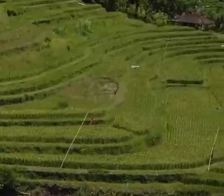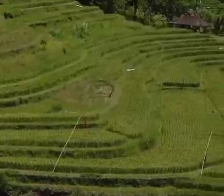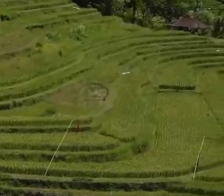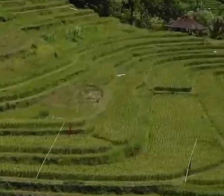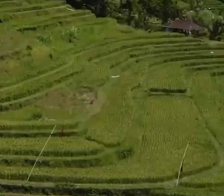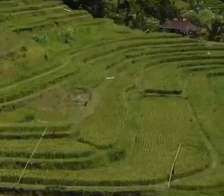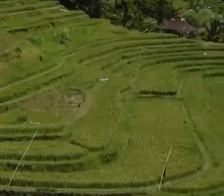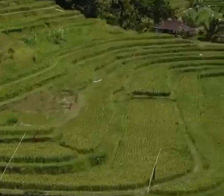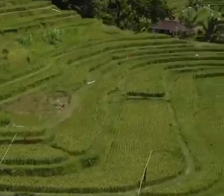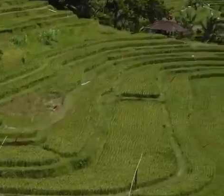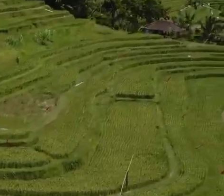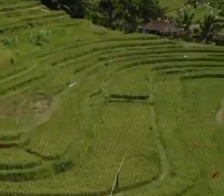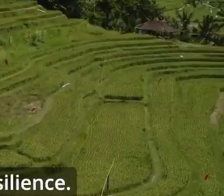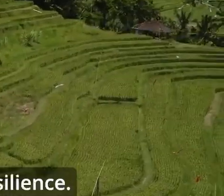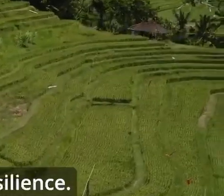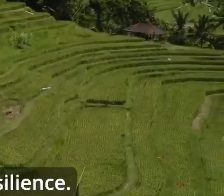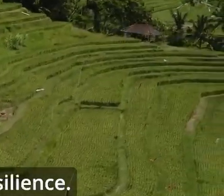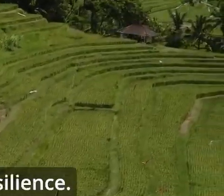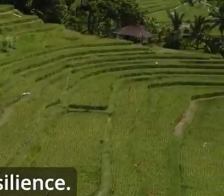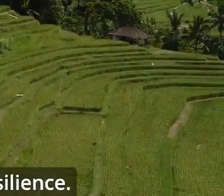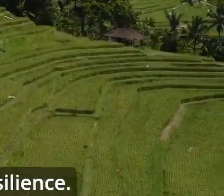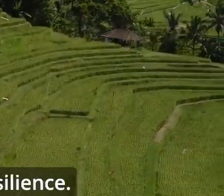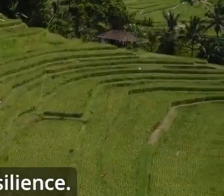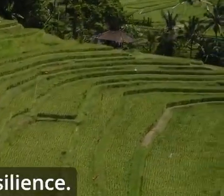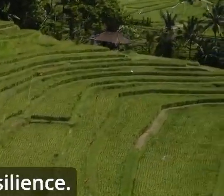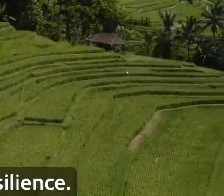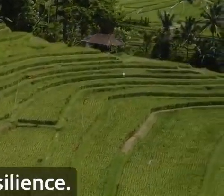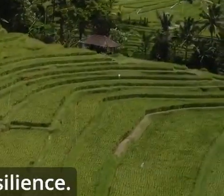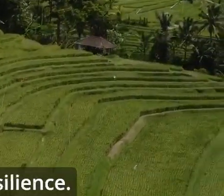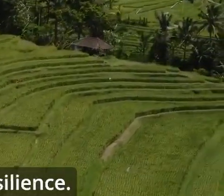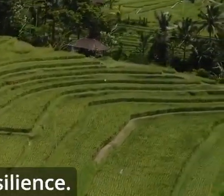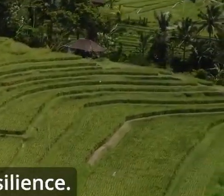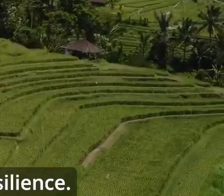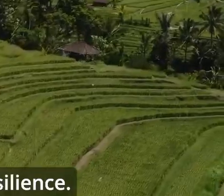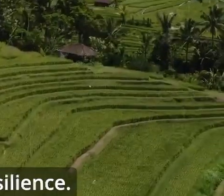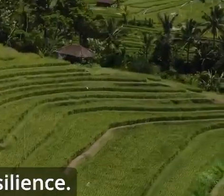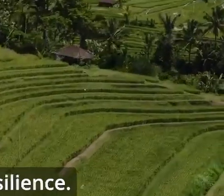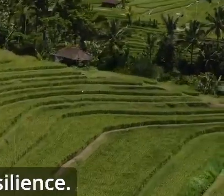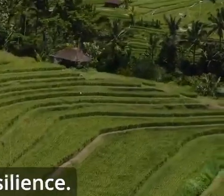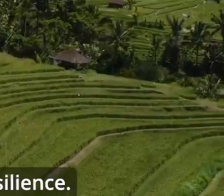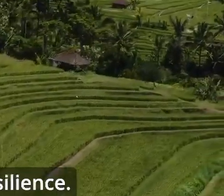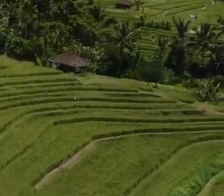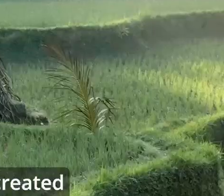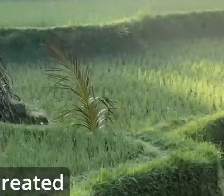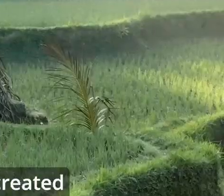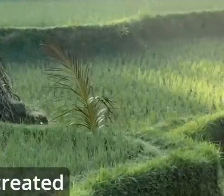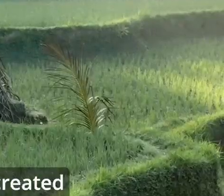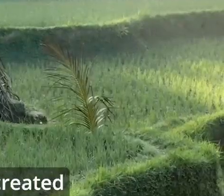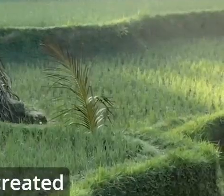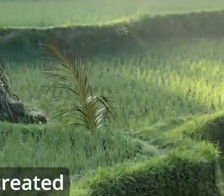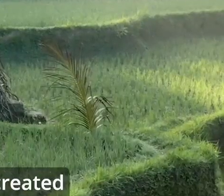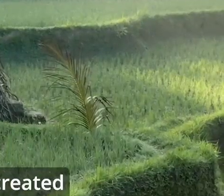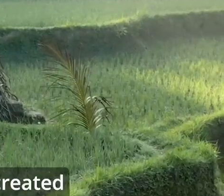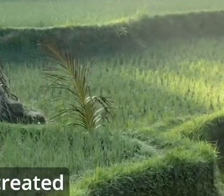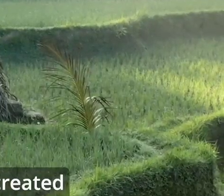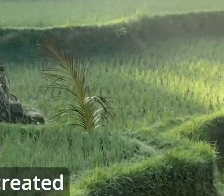6, adaptively transforming, focuses on creating adaptive capacity in all stages of resilience. For example,